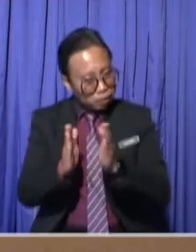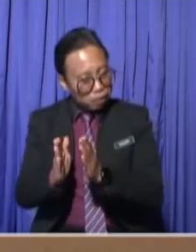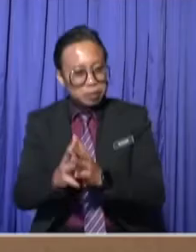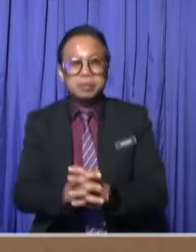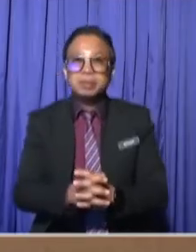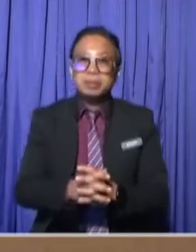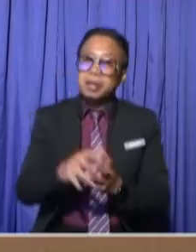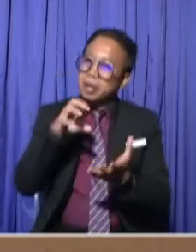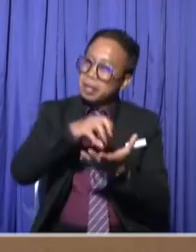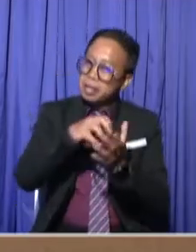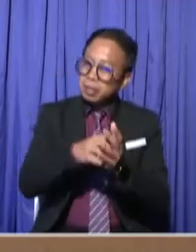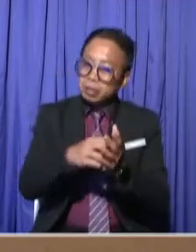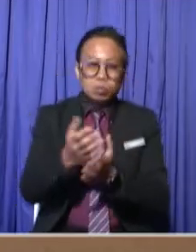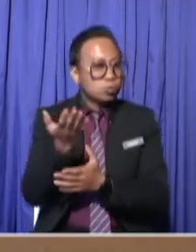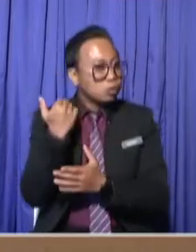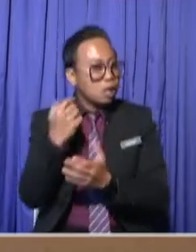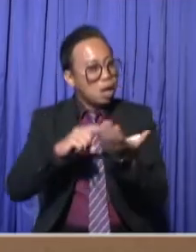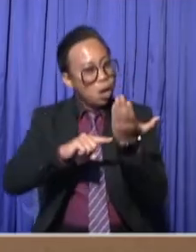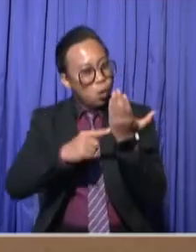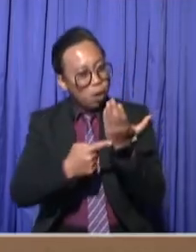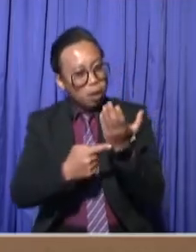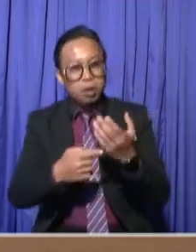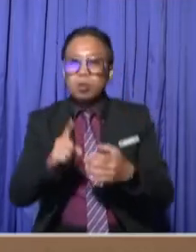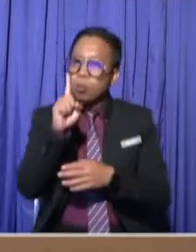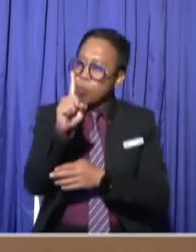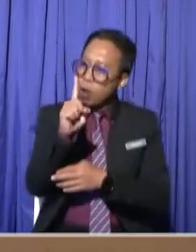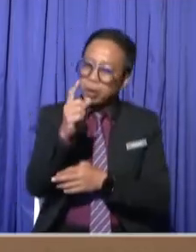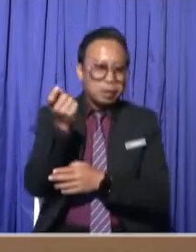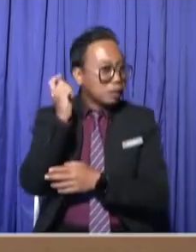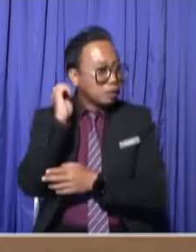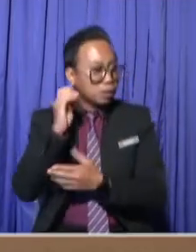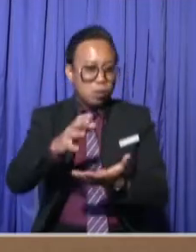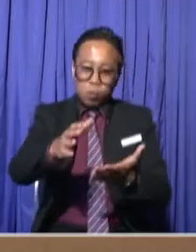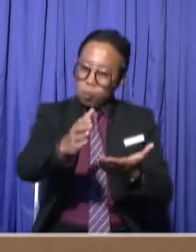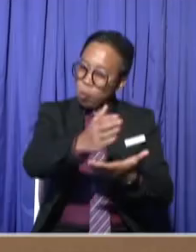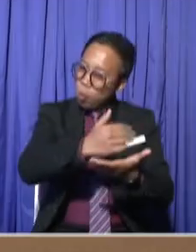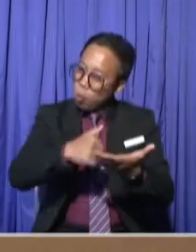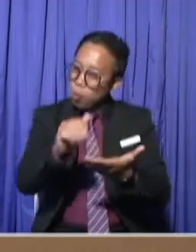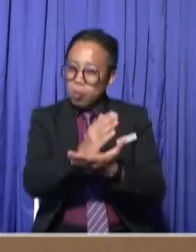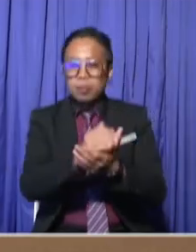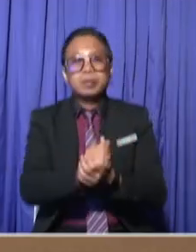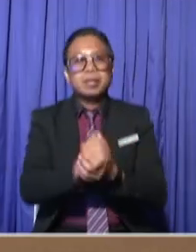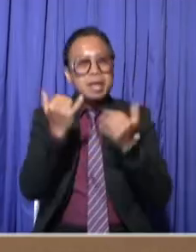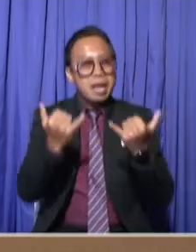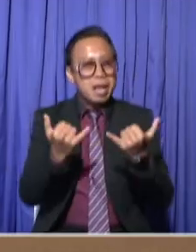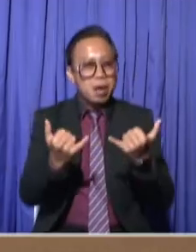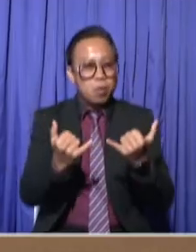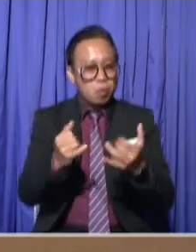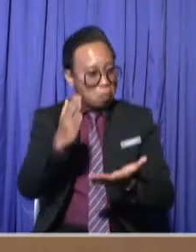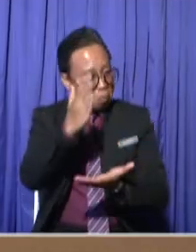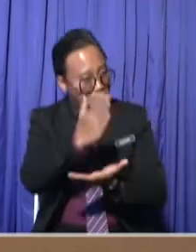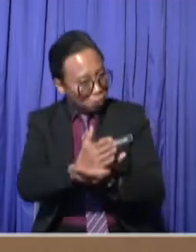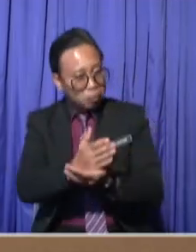cake. Earlier, we had 1 whole cake. Now, I have cut